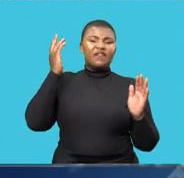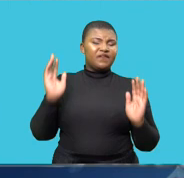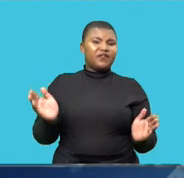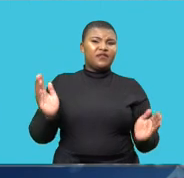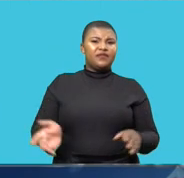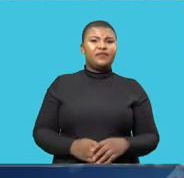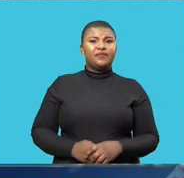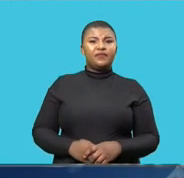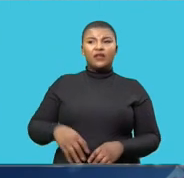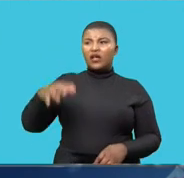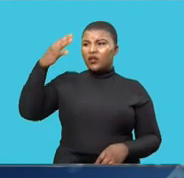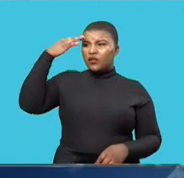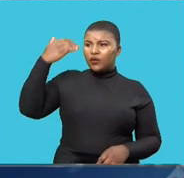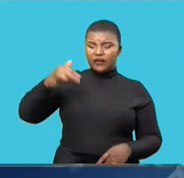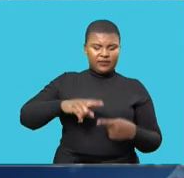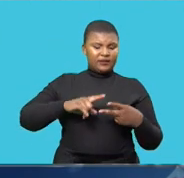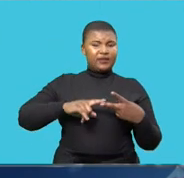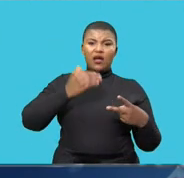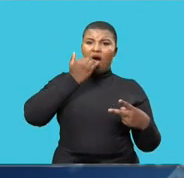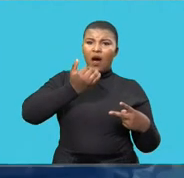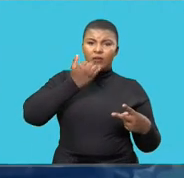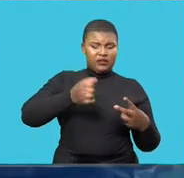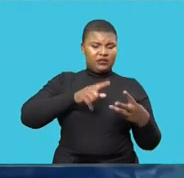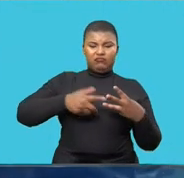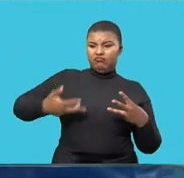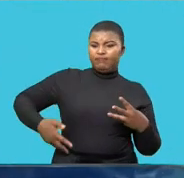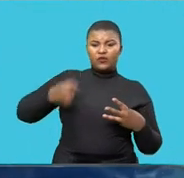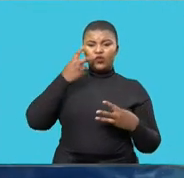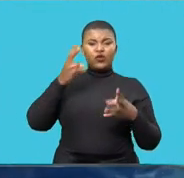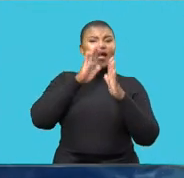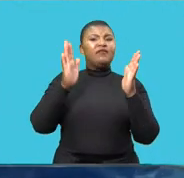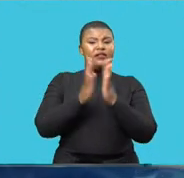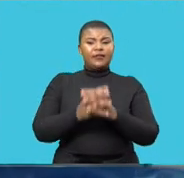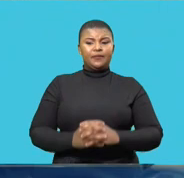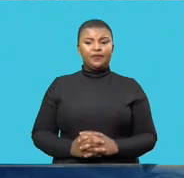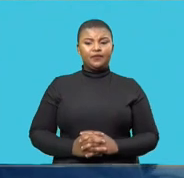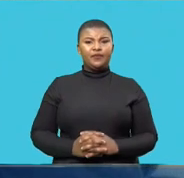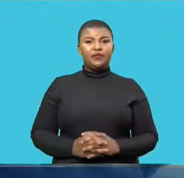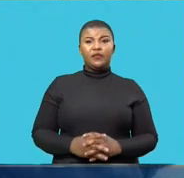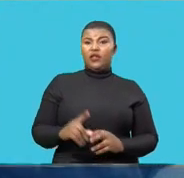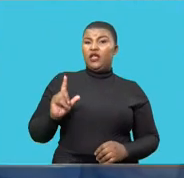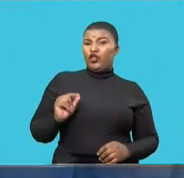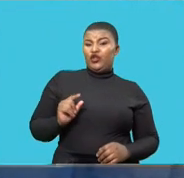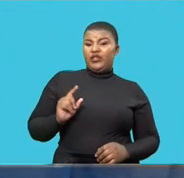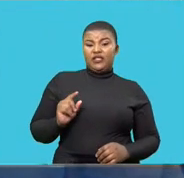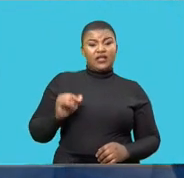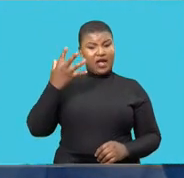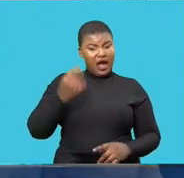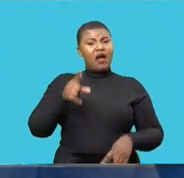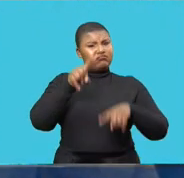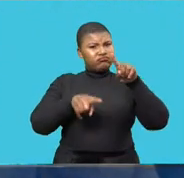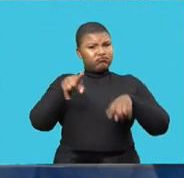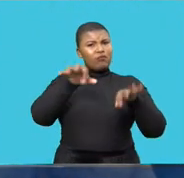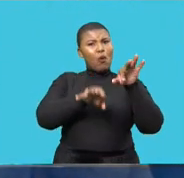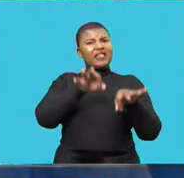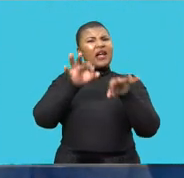all the symptoms sweating, vomiting, lactation. The interesting part is there are different representation of political